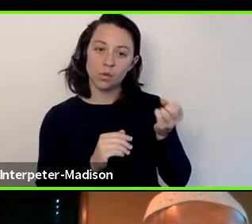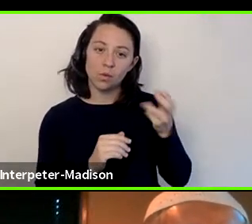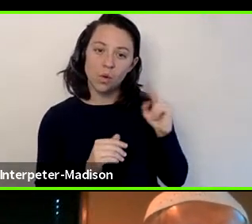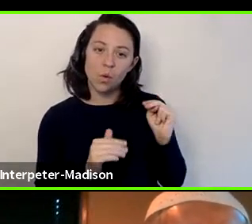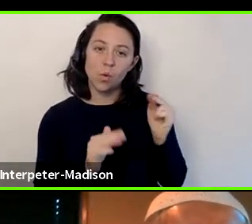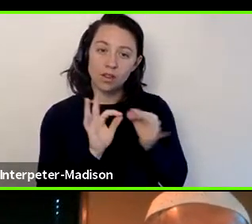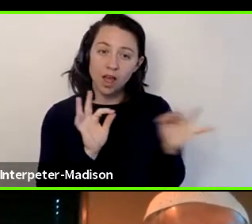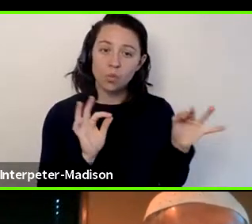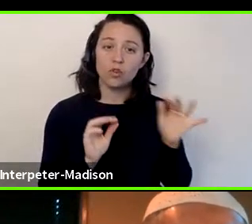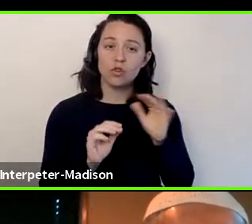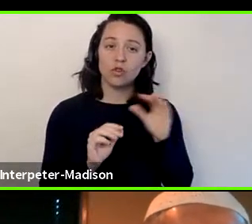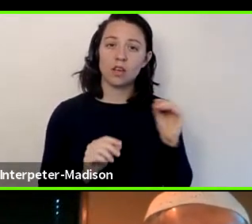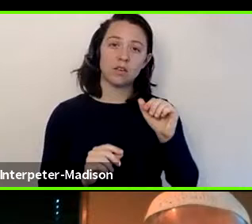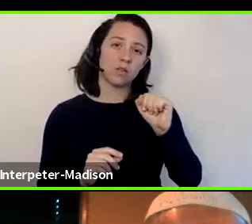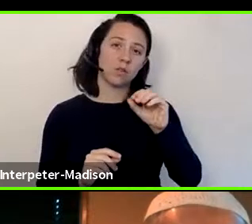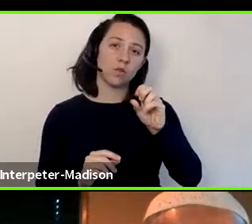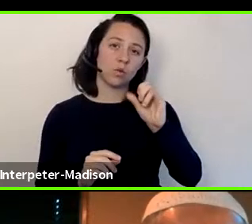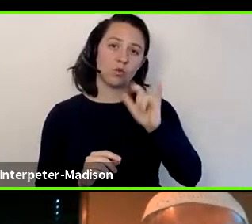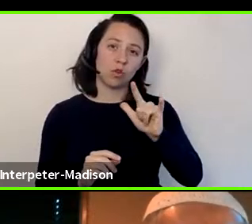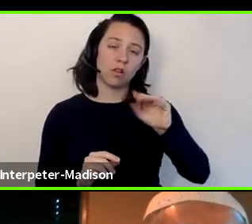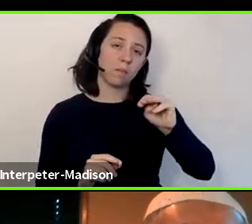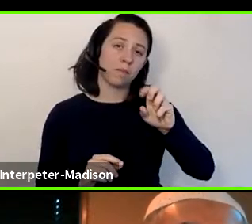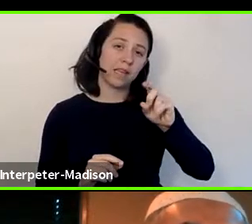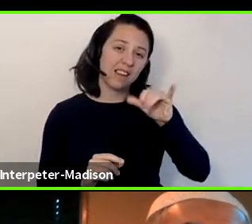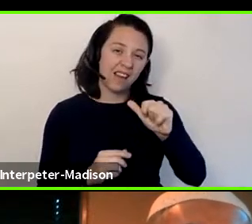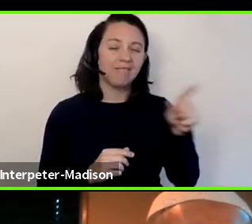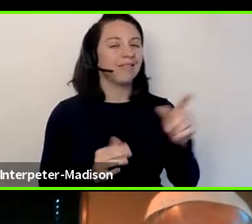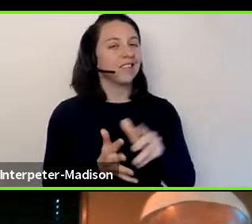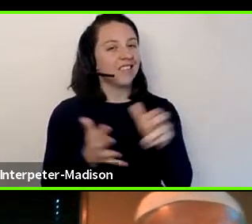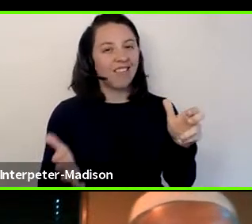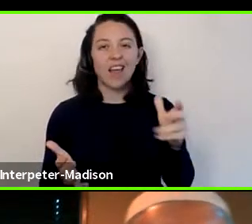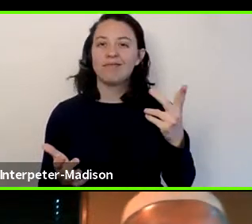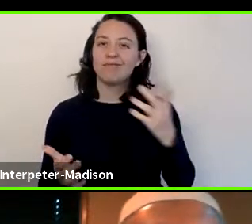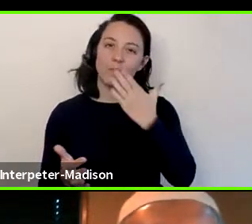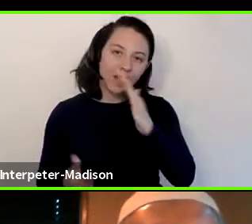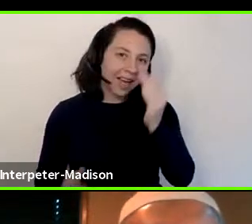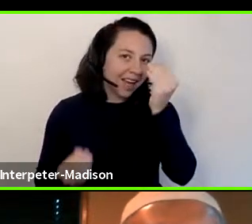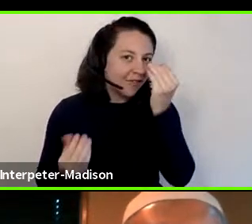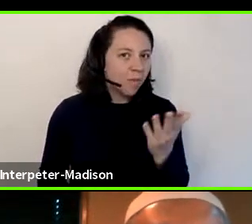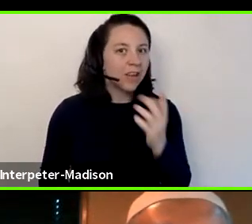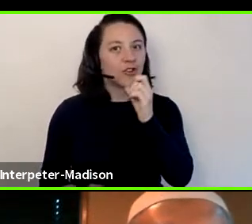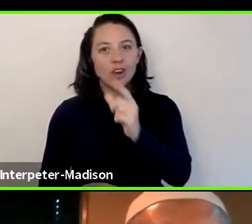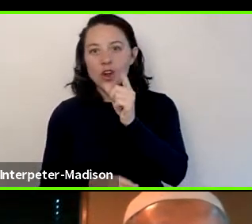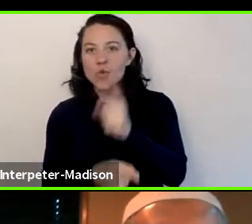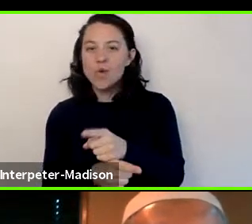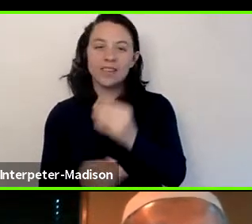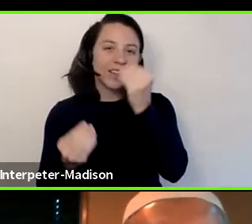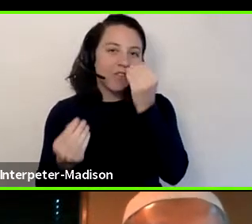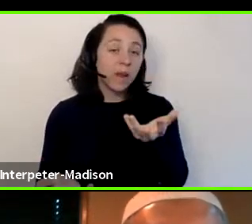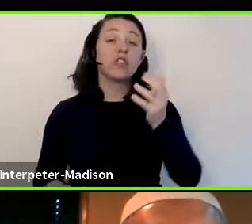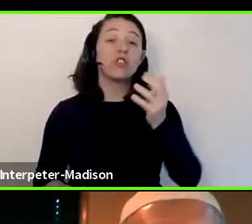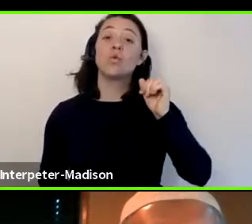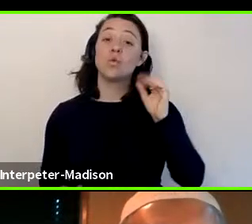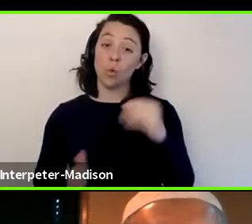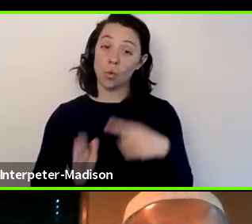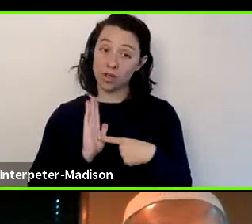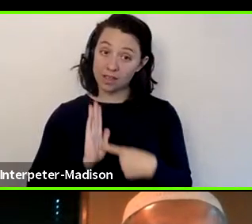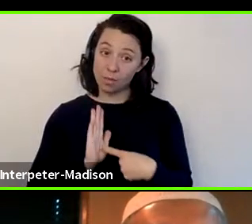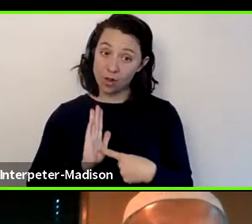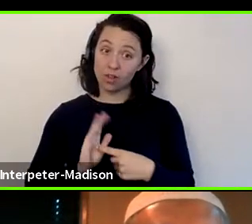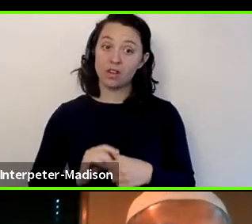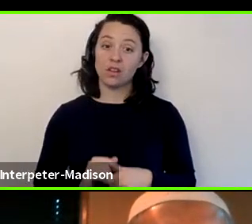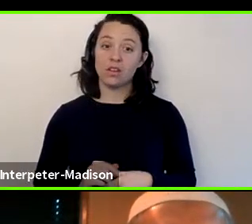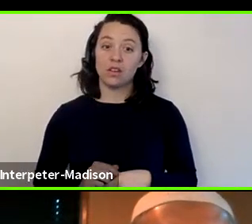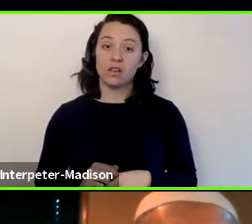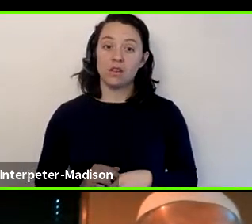of misinformation and disinformation, as Dr. Okosi mentioned to it. So as an example, telling them if